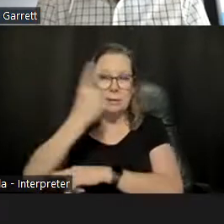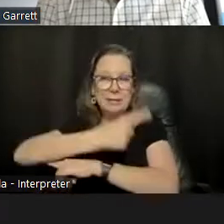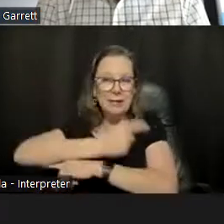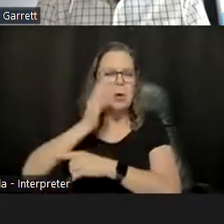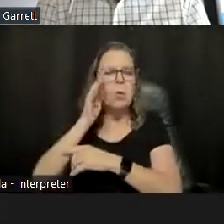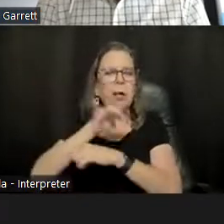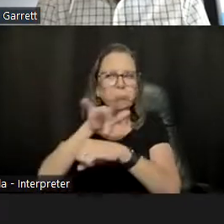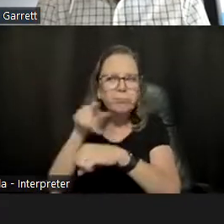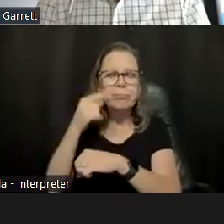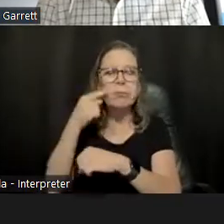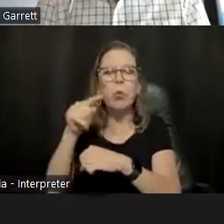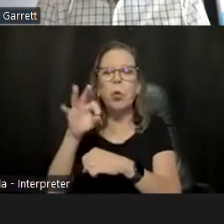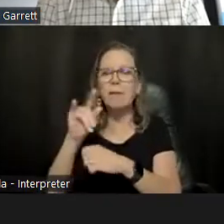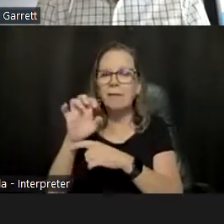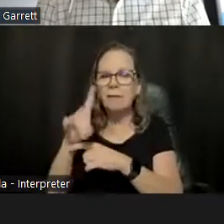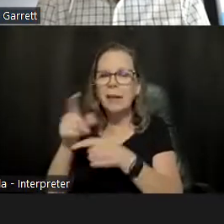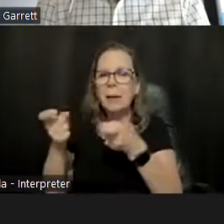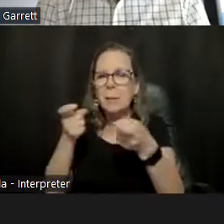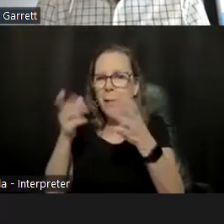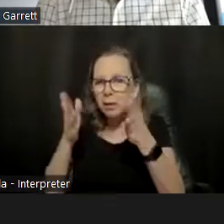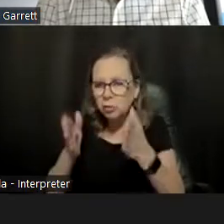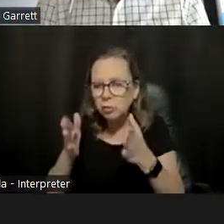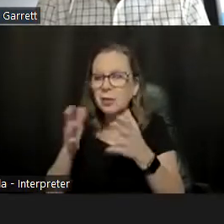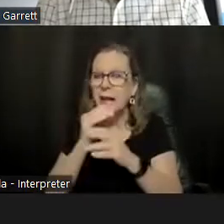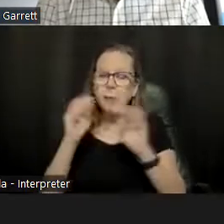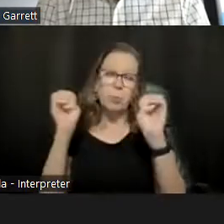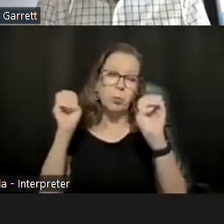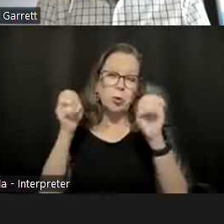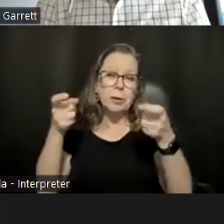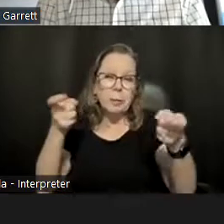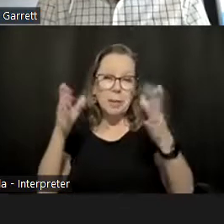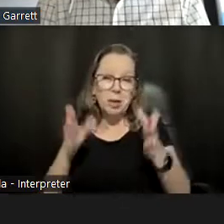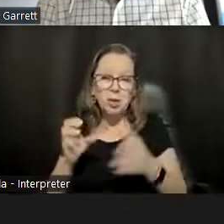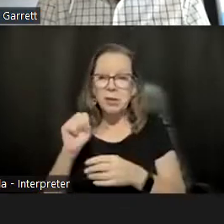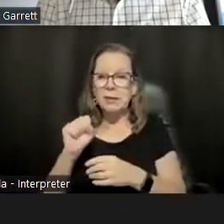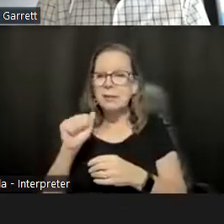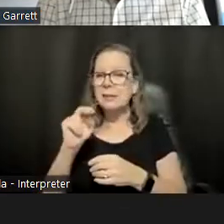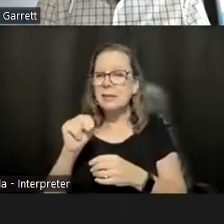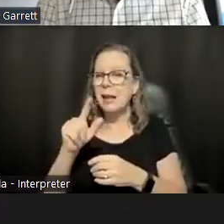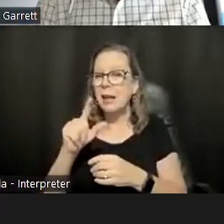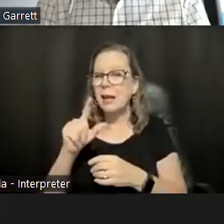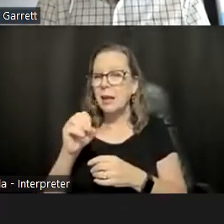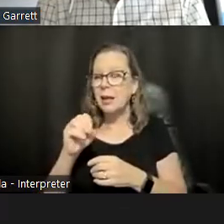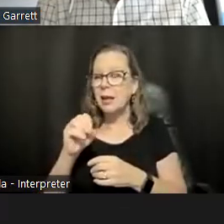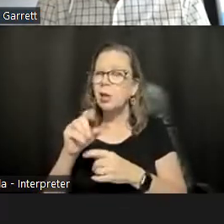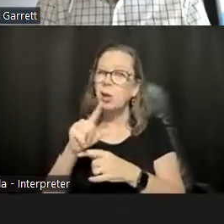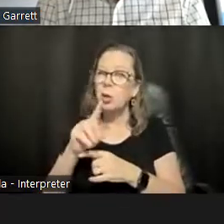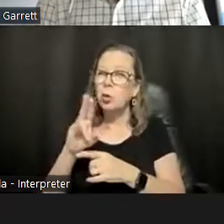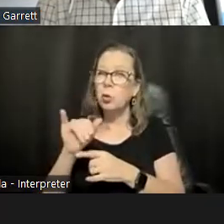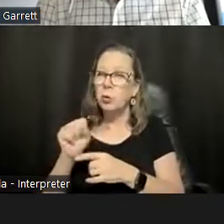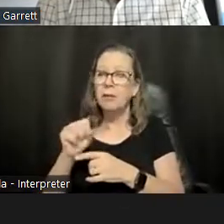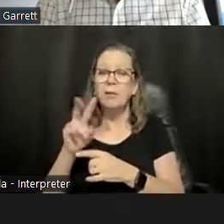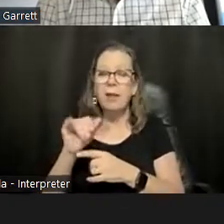managers from field operations, and emergency managers in the San Luis Valley are continuing to work on their